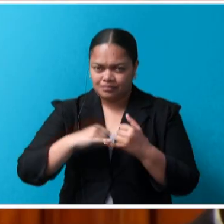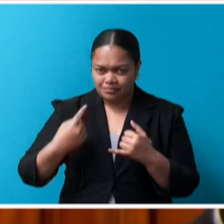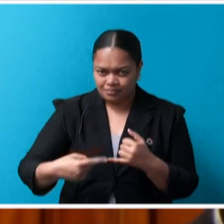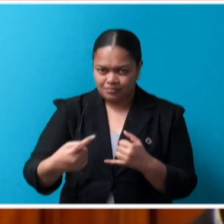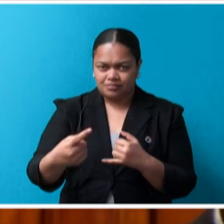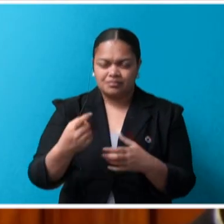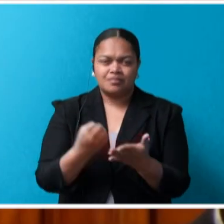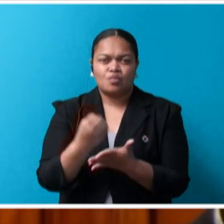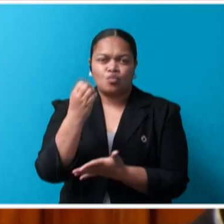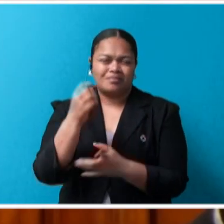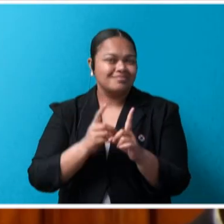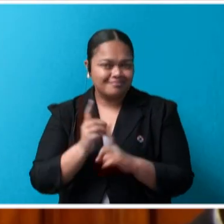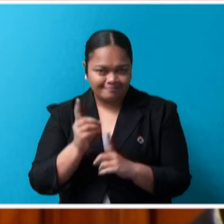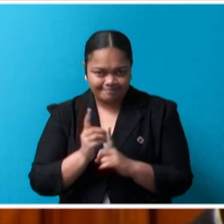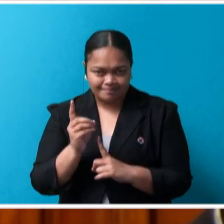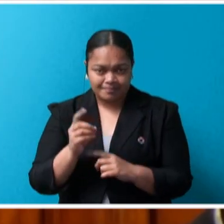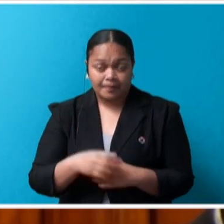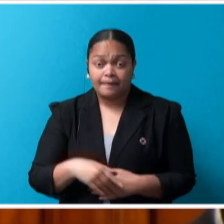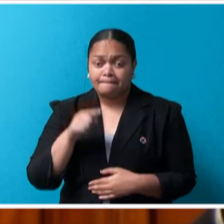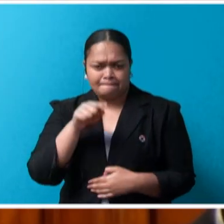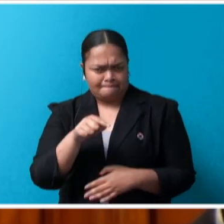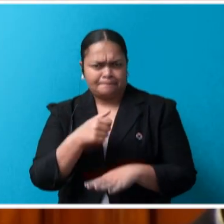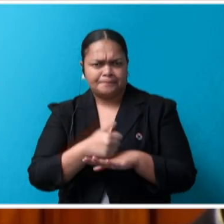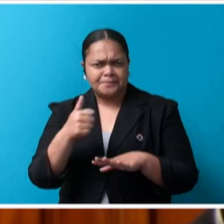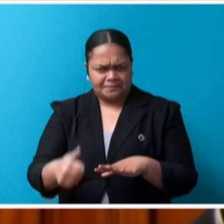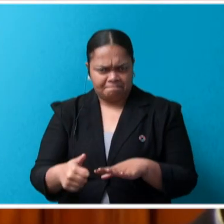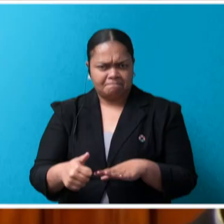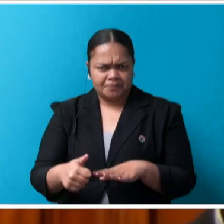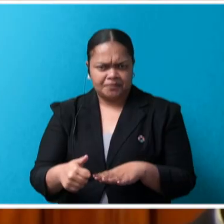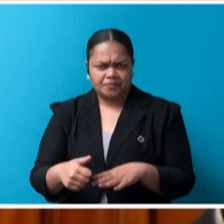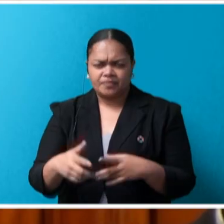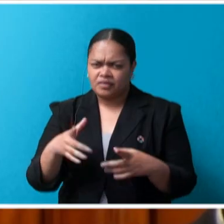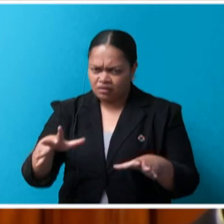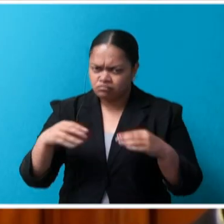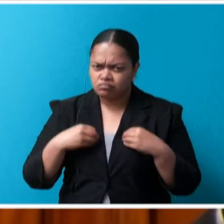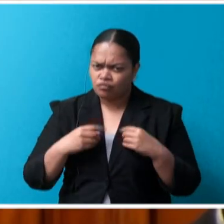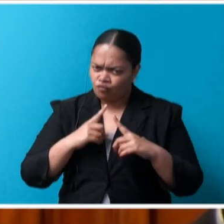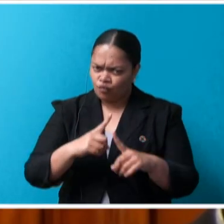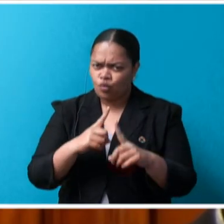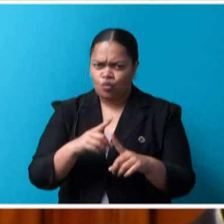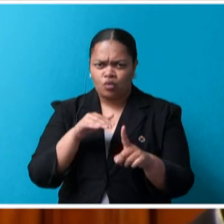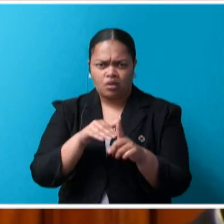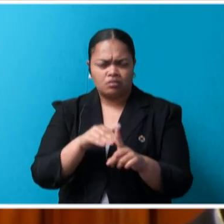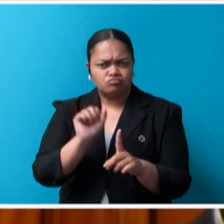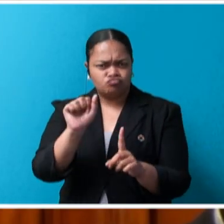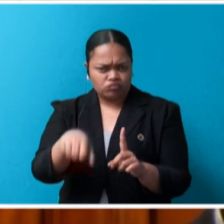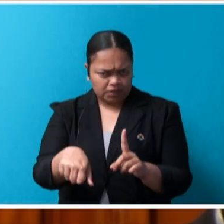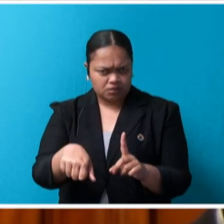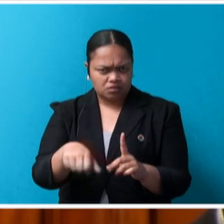economic development. This government has adopted exactly that approach. It has chosen to invest in our